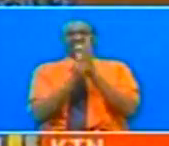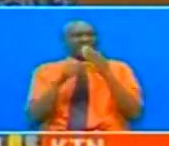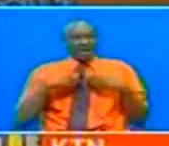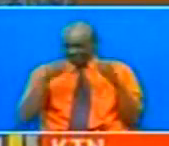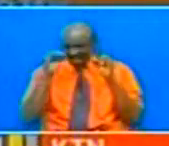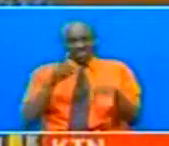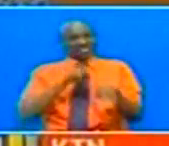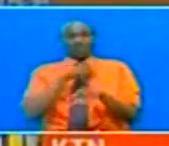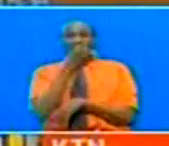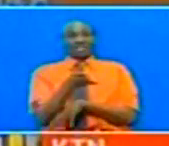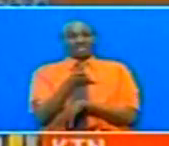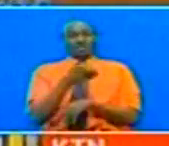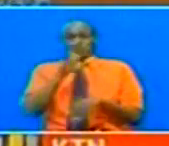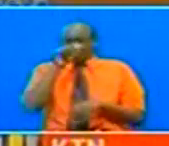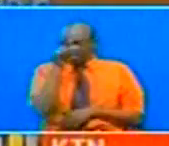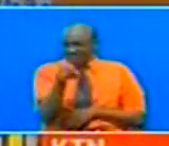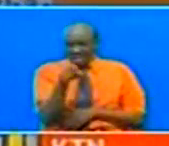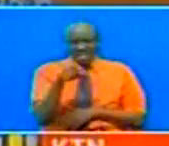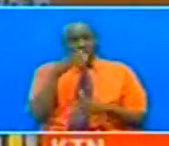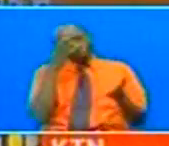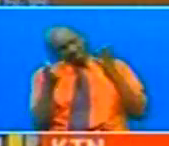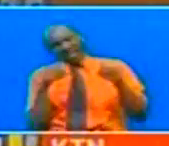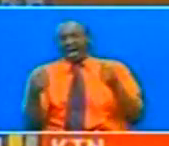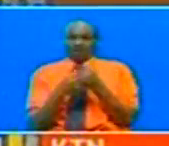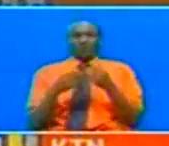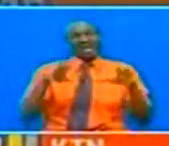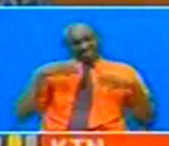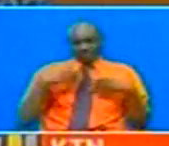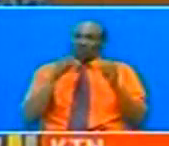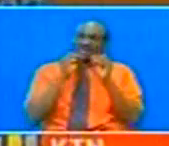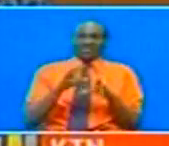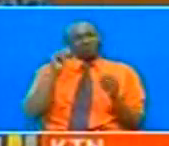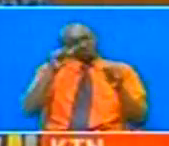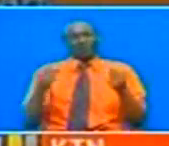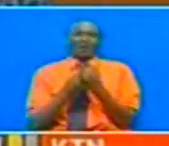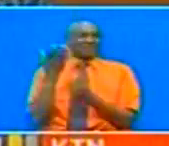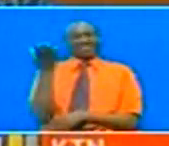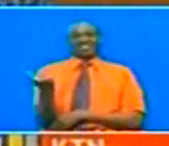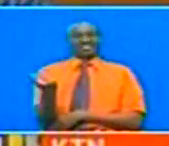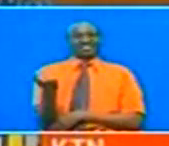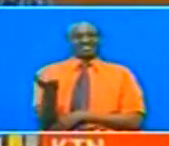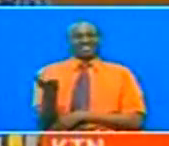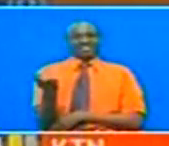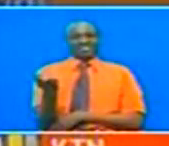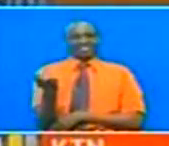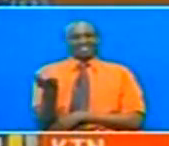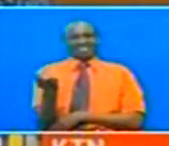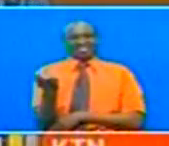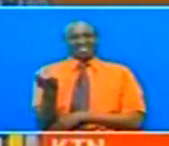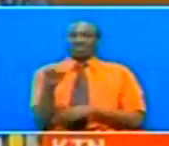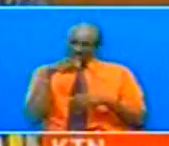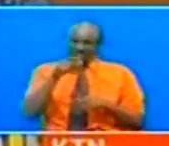that particular time. And one thing, whether we like it or not, we will always have the problem of student mothers. It is as long